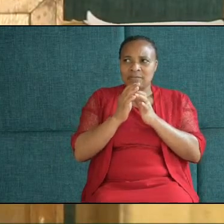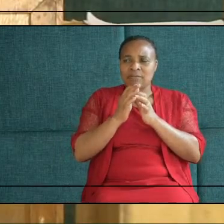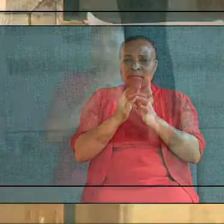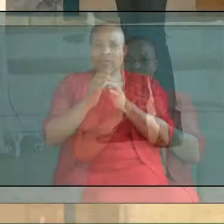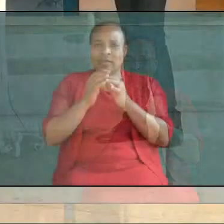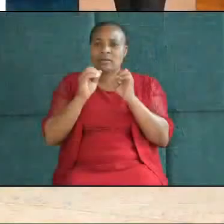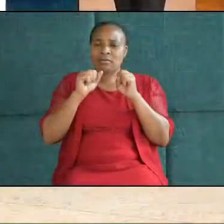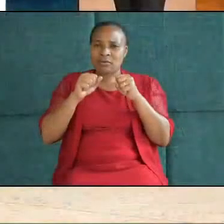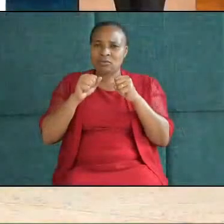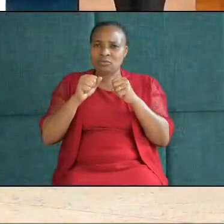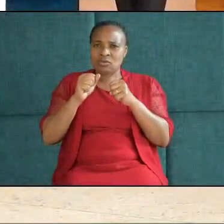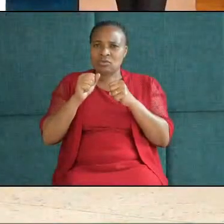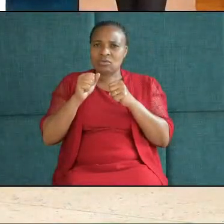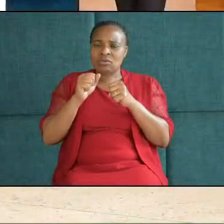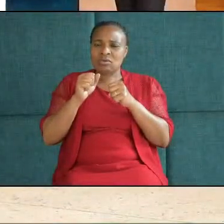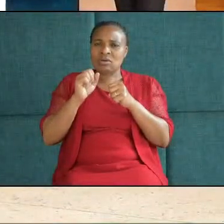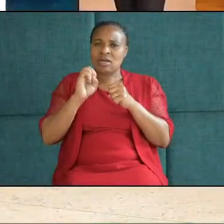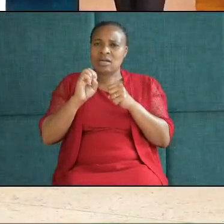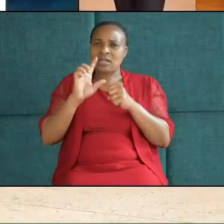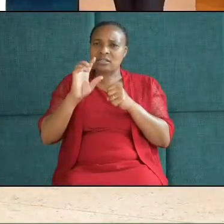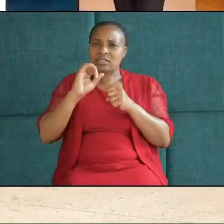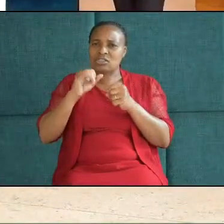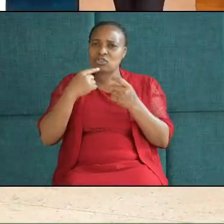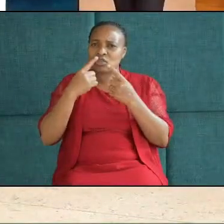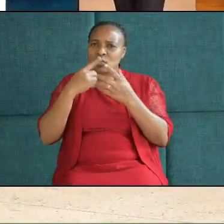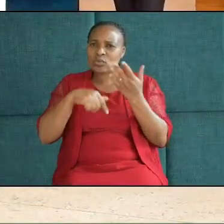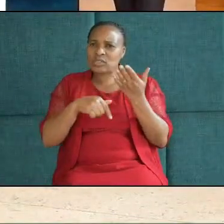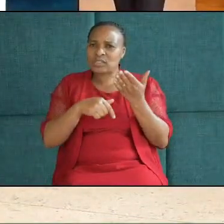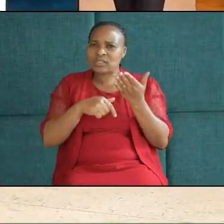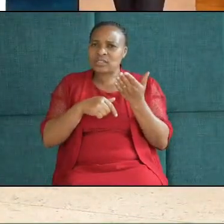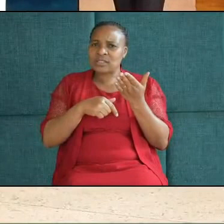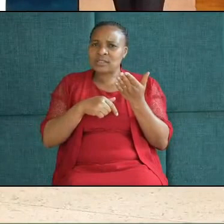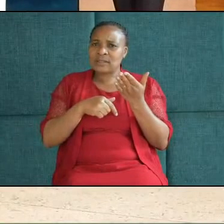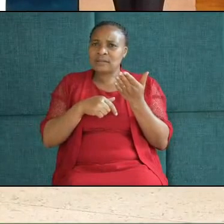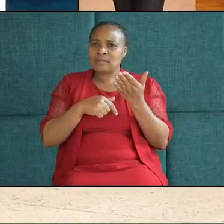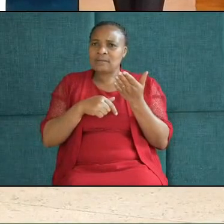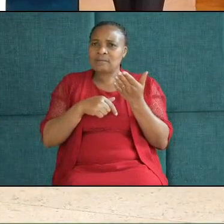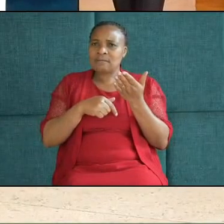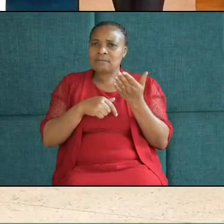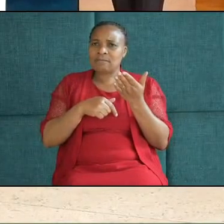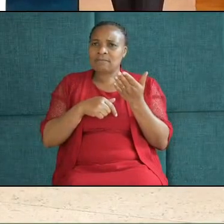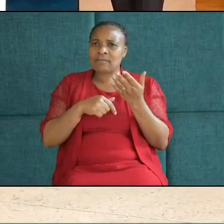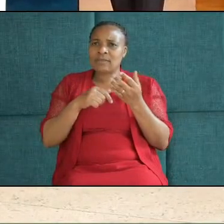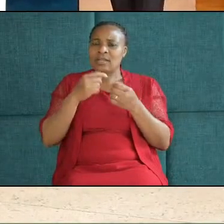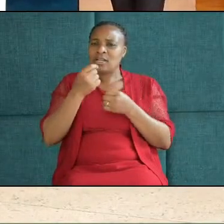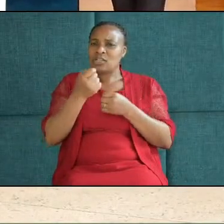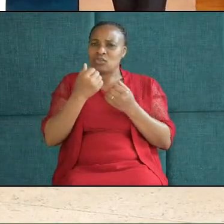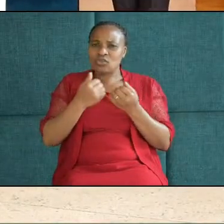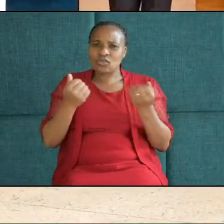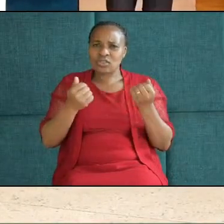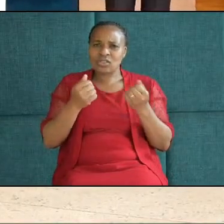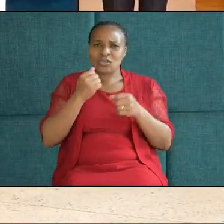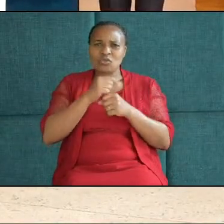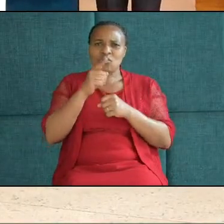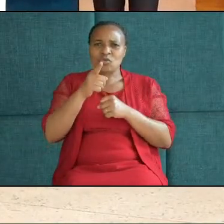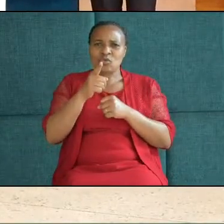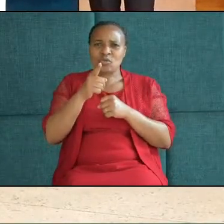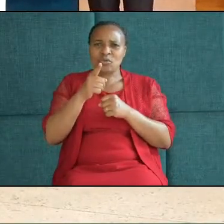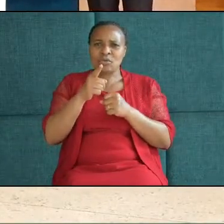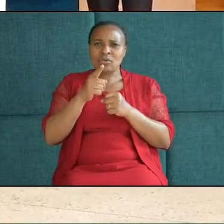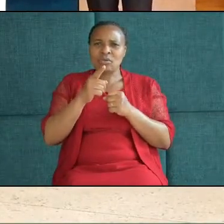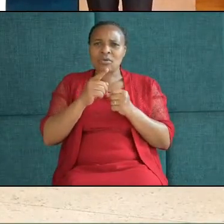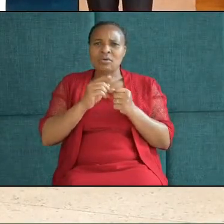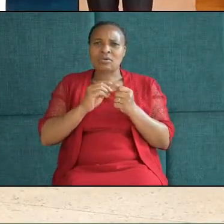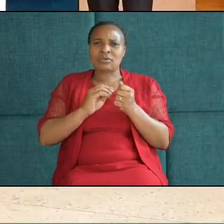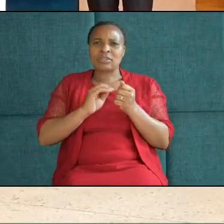Gracie, what are you talking about? Poor little children, did you skip primary